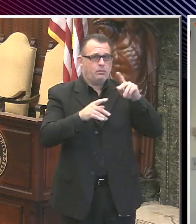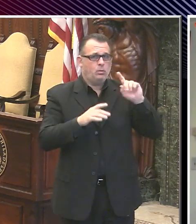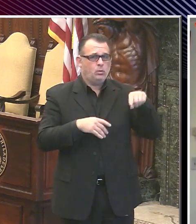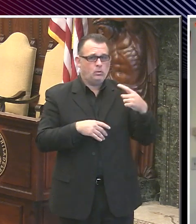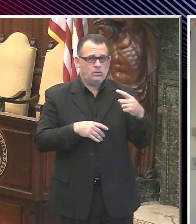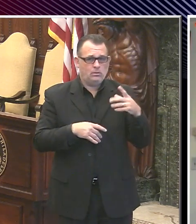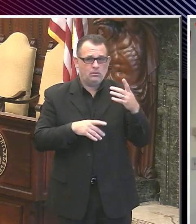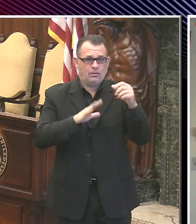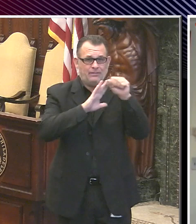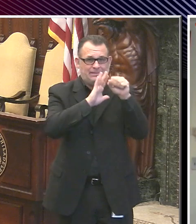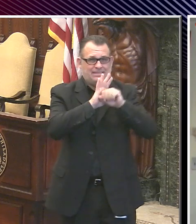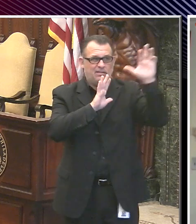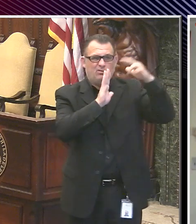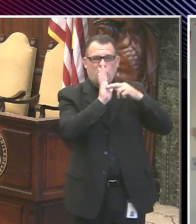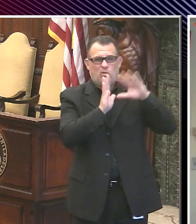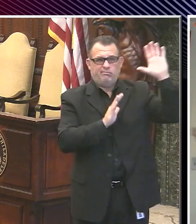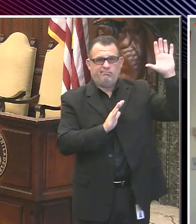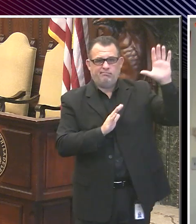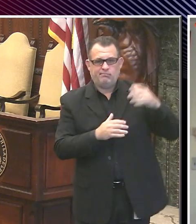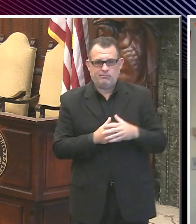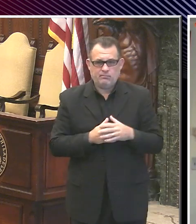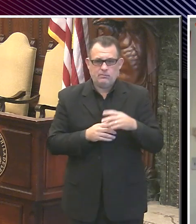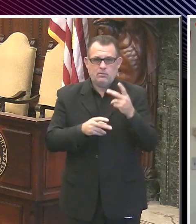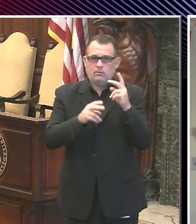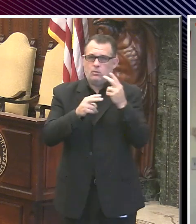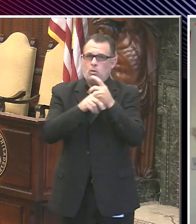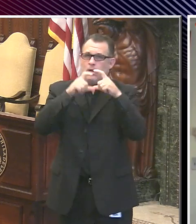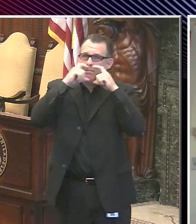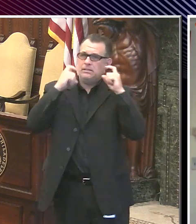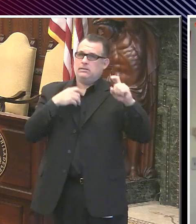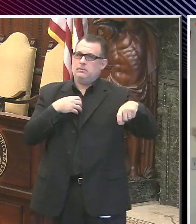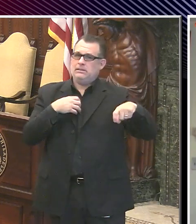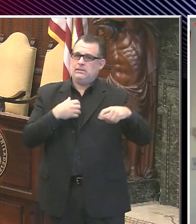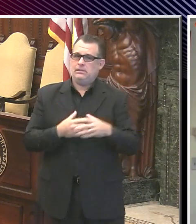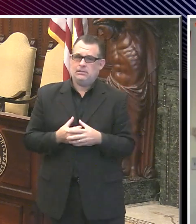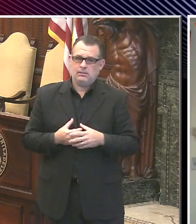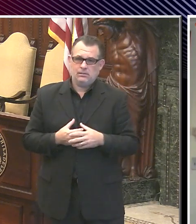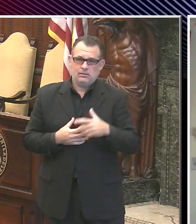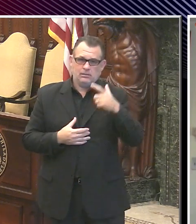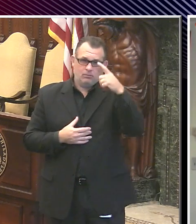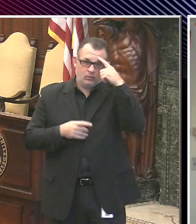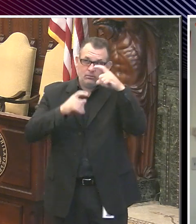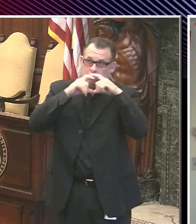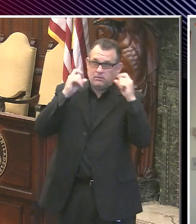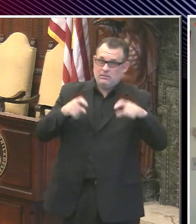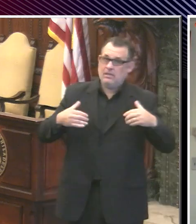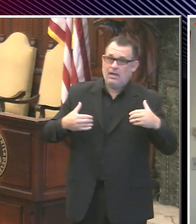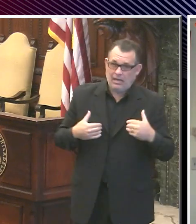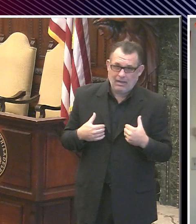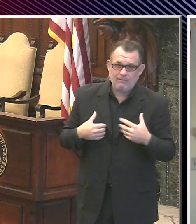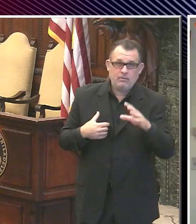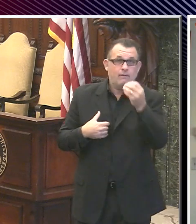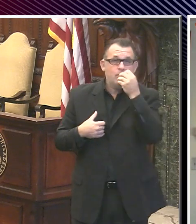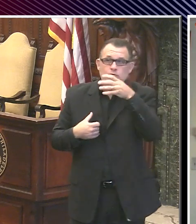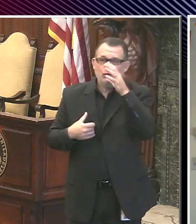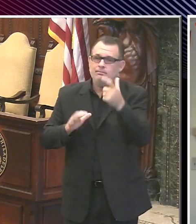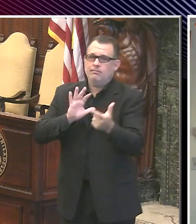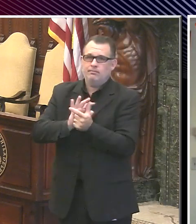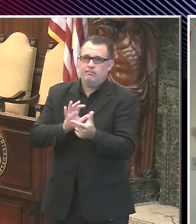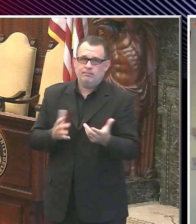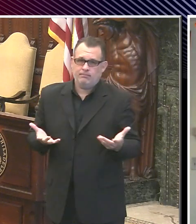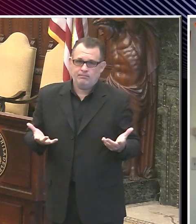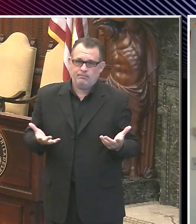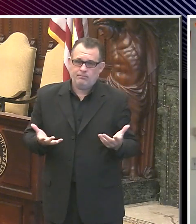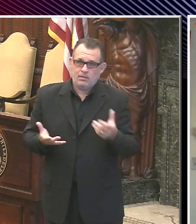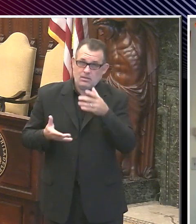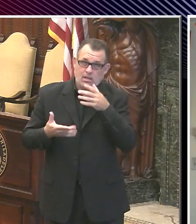In there, people will need to wear masks. People must wear masks. And because people must wear masks, no food or drink will be allowed in those indoor